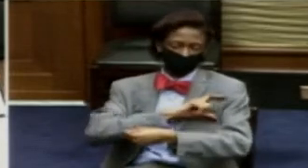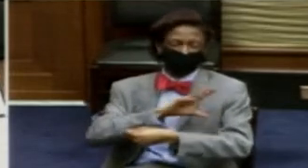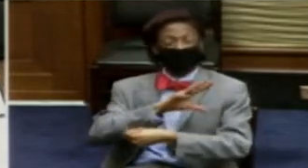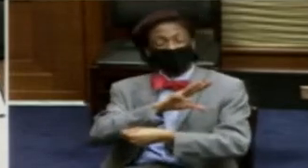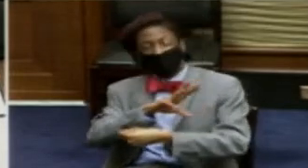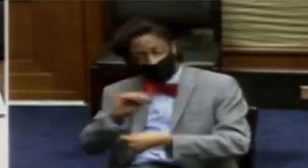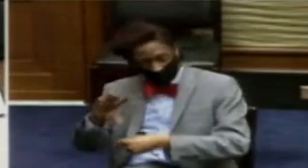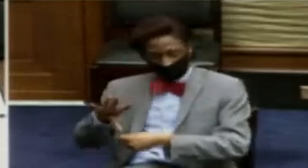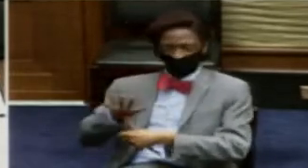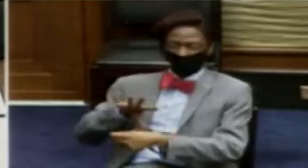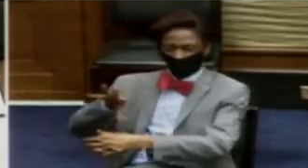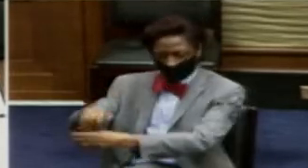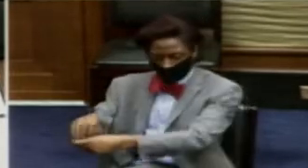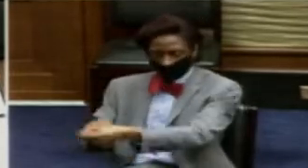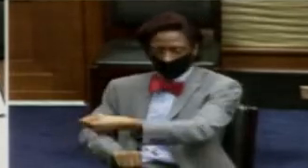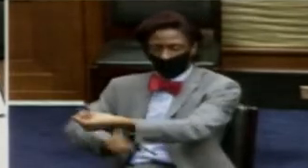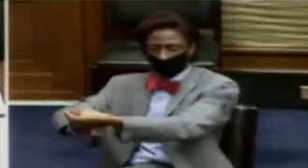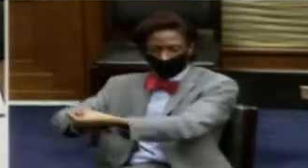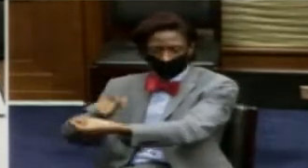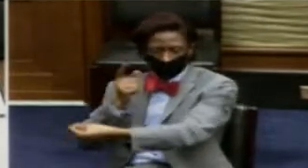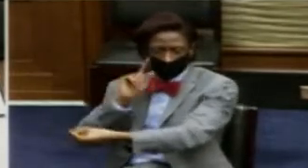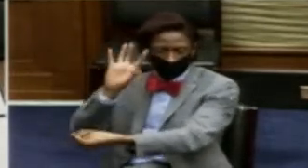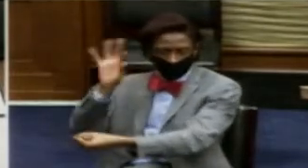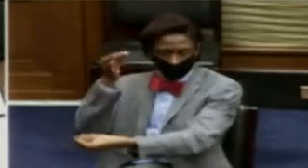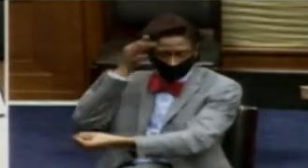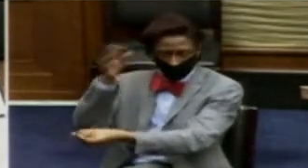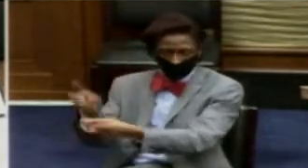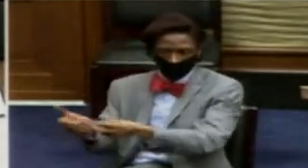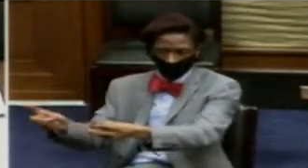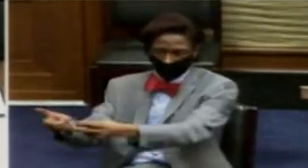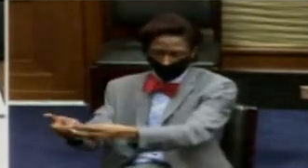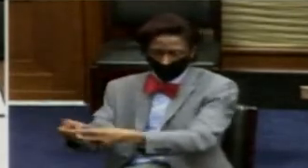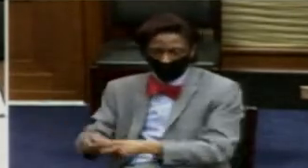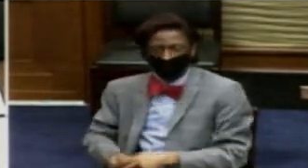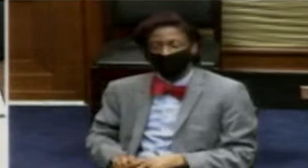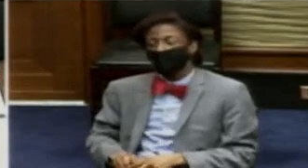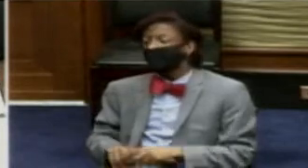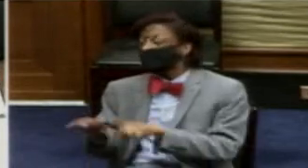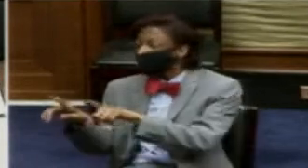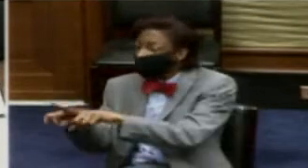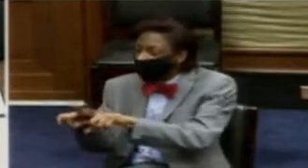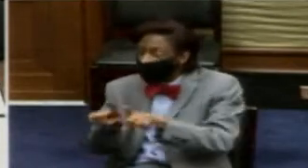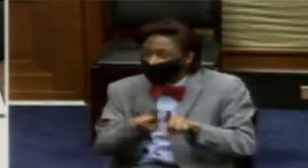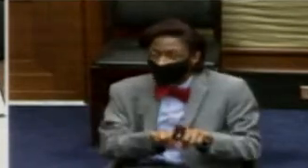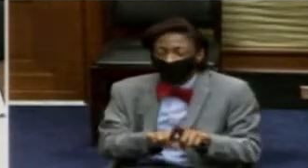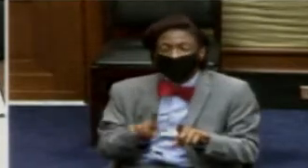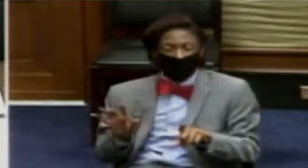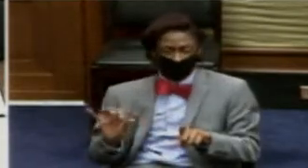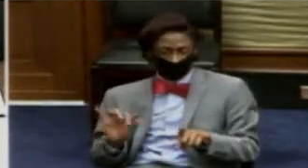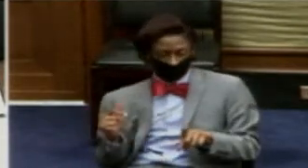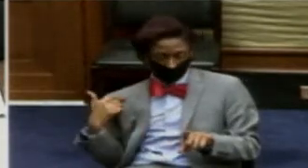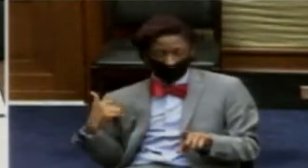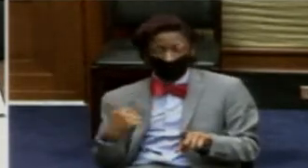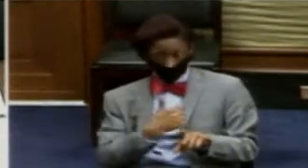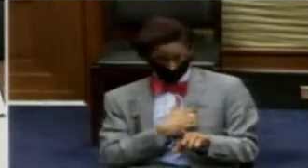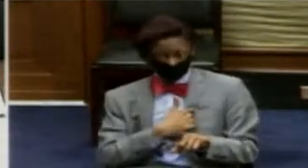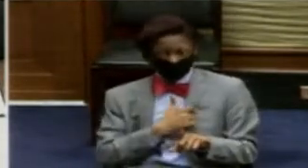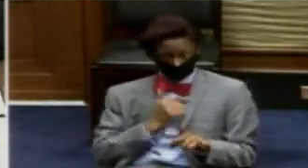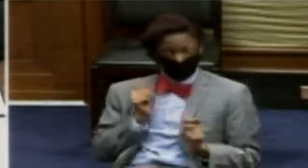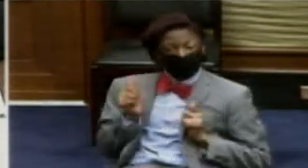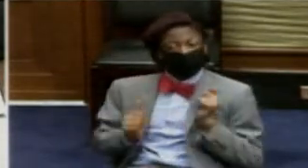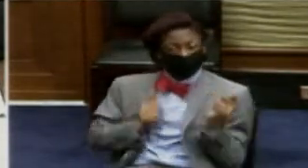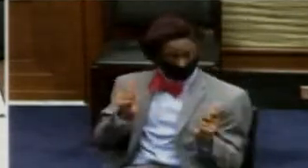support for the federal district. And likewise, Congressman, just like we were able to step up,